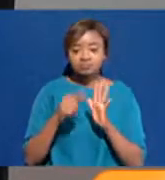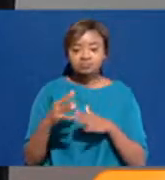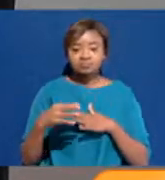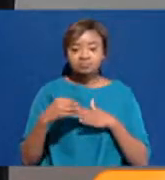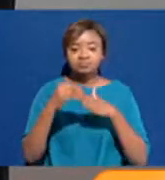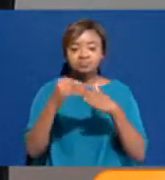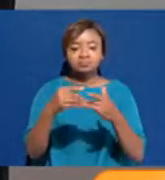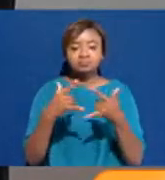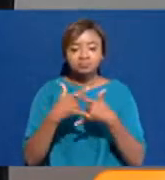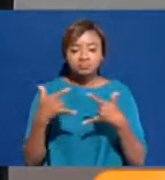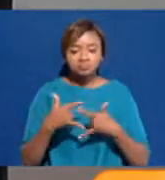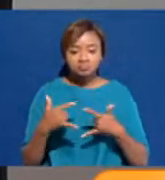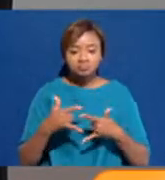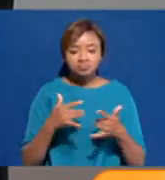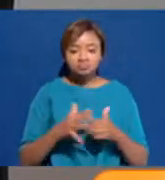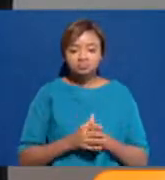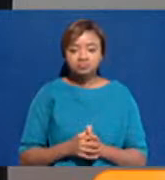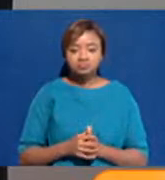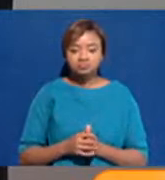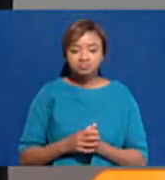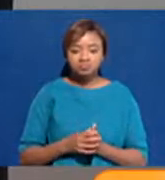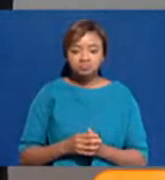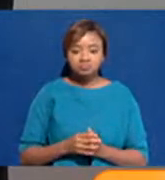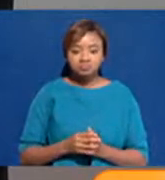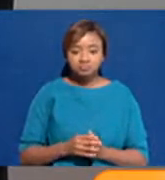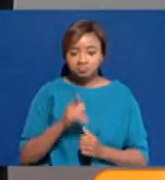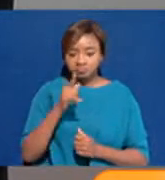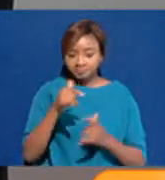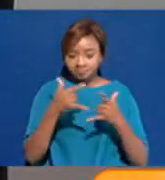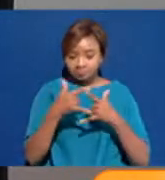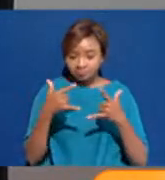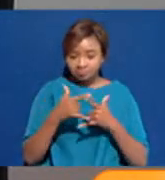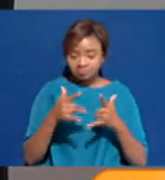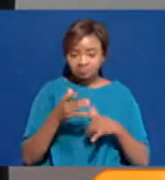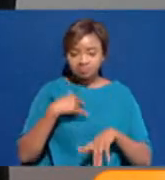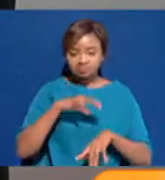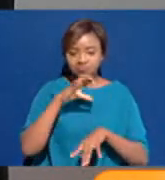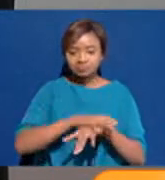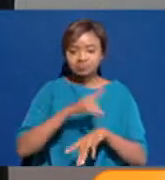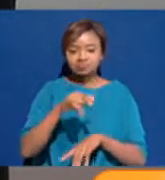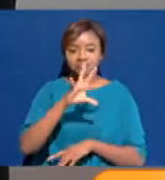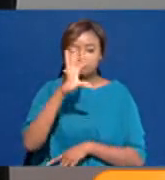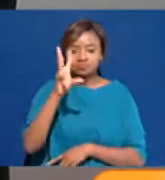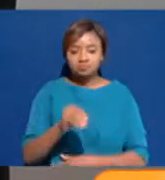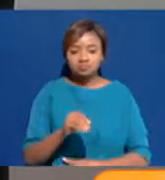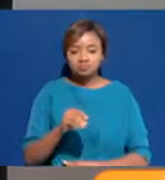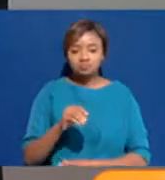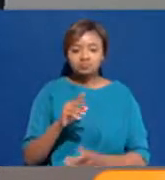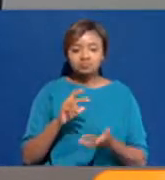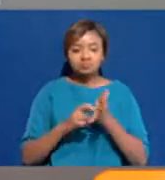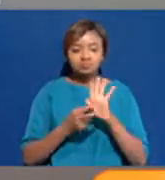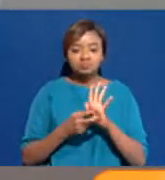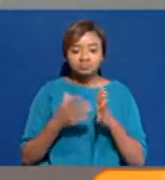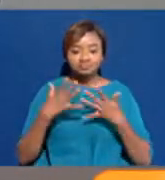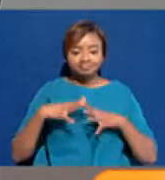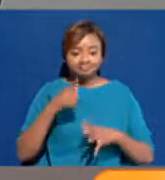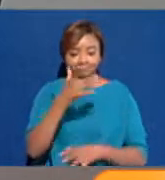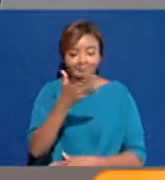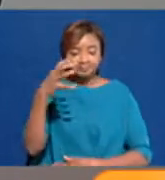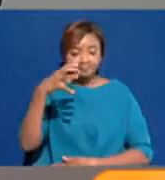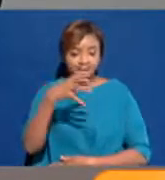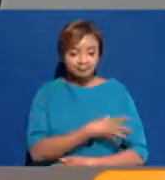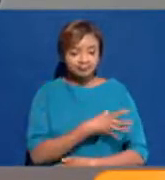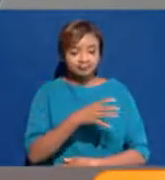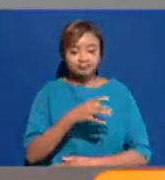gap or a deficiency that has come to us in Africa. And it's not only those who are in power, but